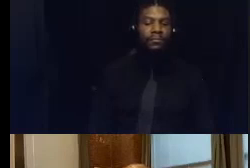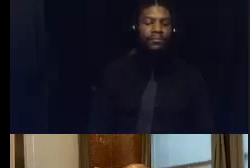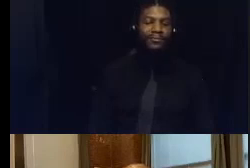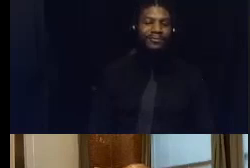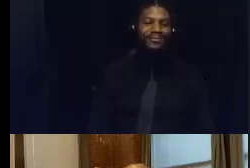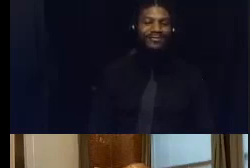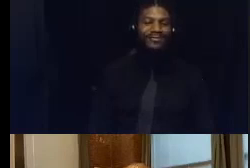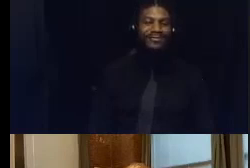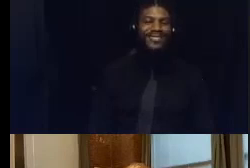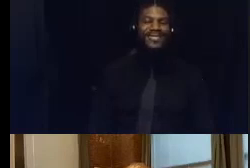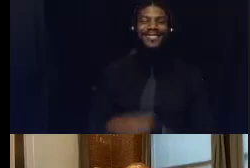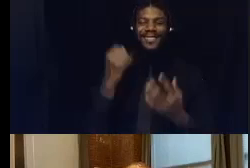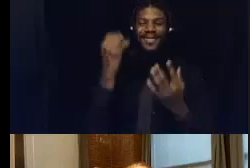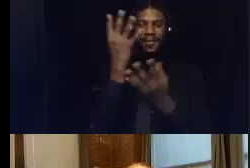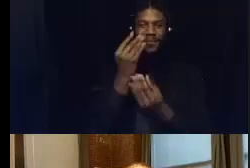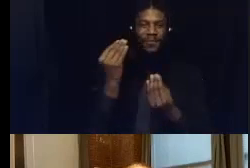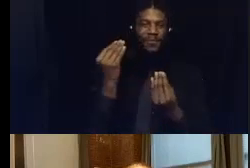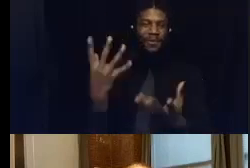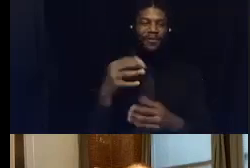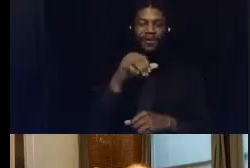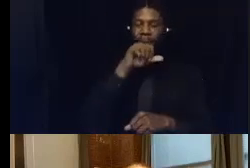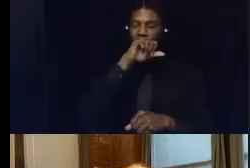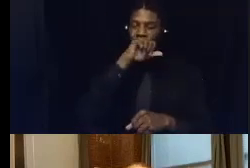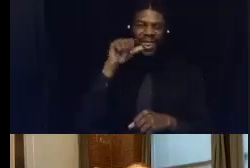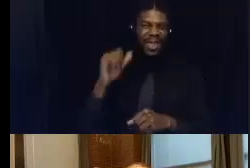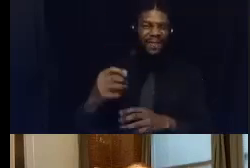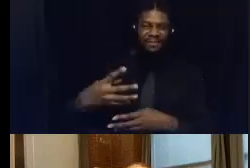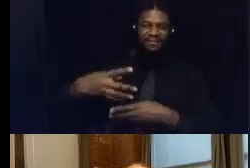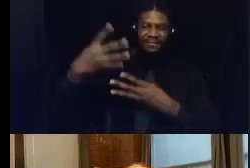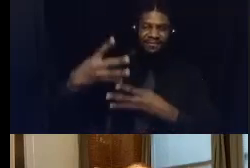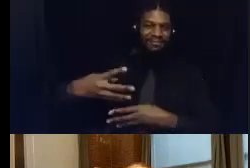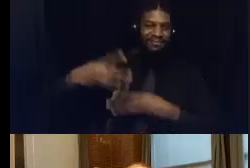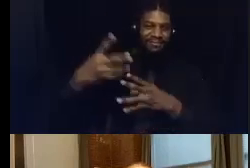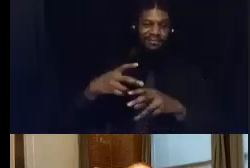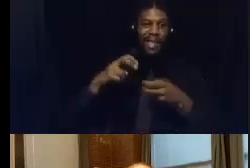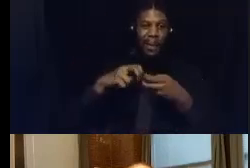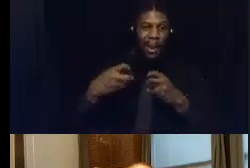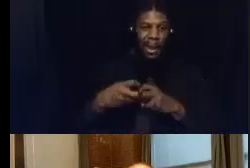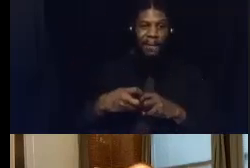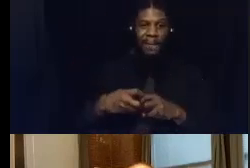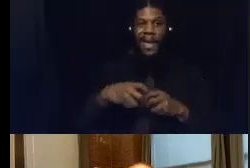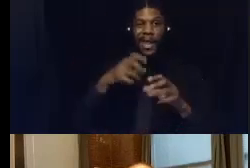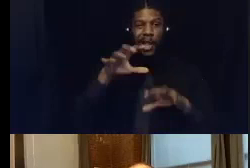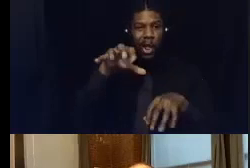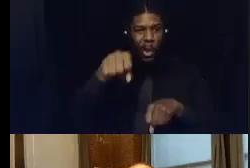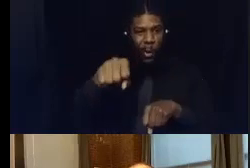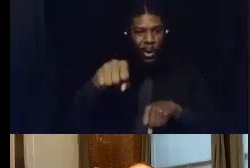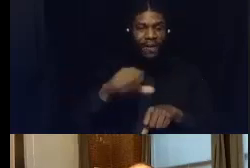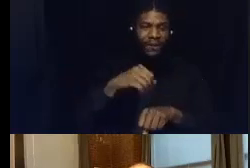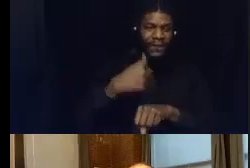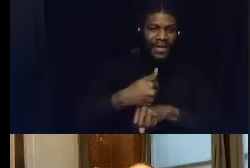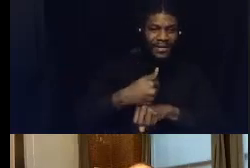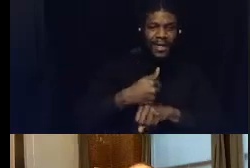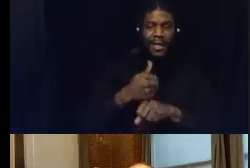Beautiful. I'm seeing them coming into the chat. I love this. Problematic and colonial, fossilized objects of contemporary